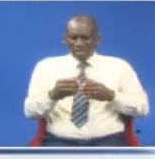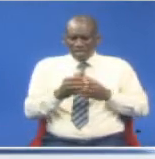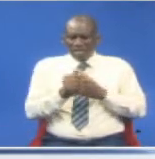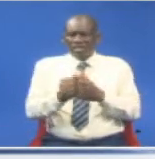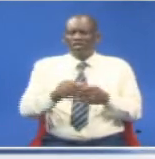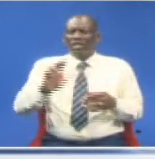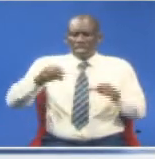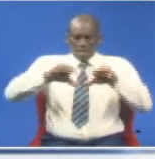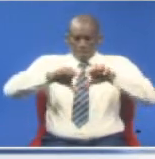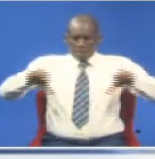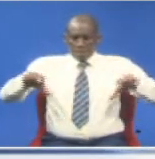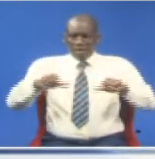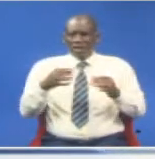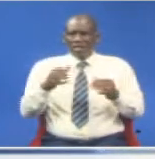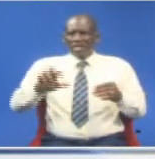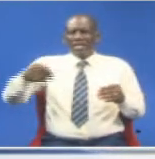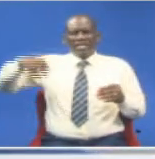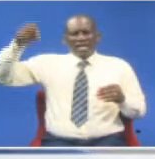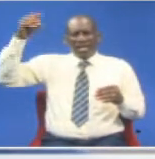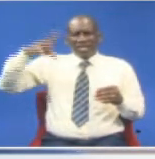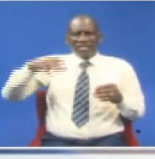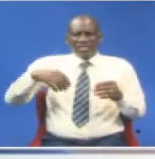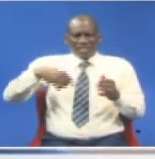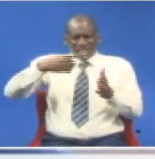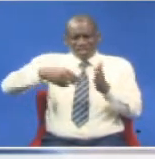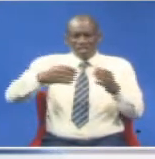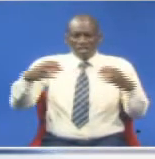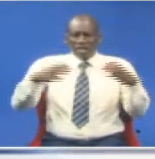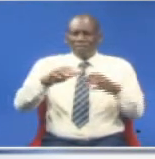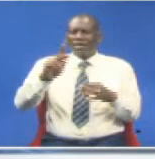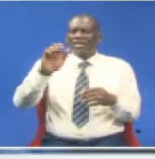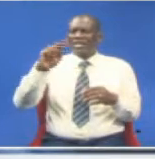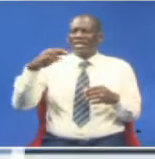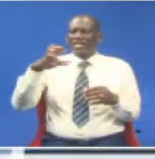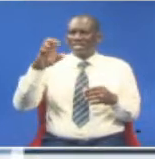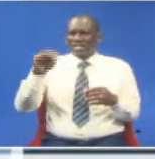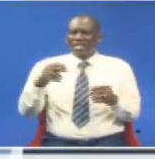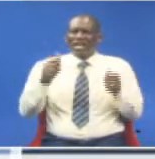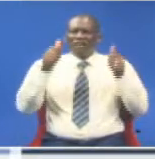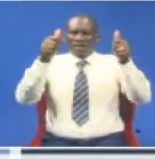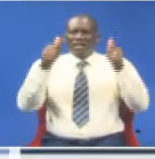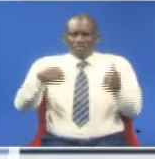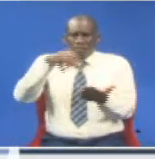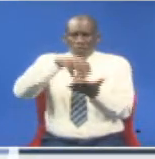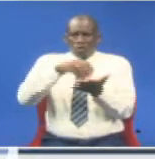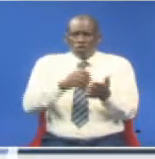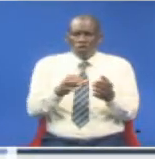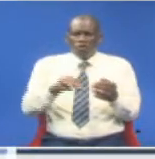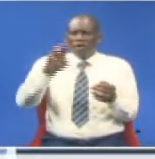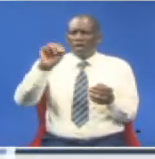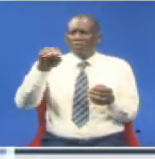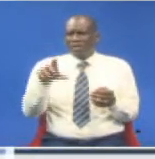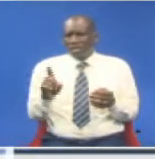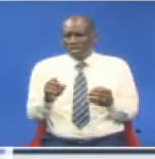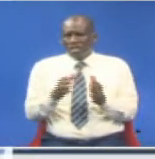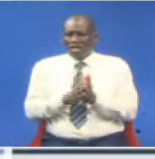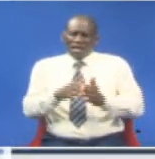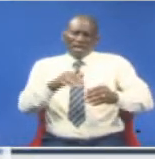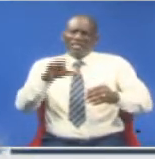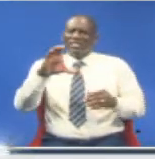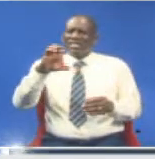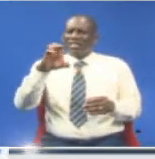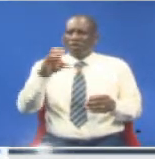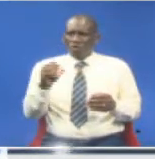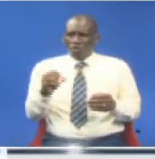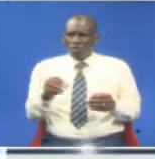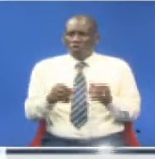This comes at a time when Kenya Electricity Generating Company, KenGen, has advertised the position of Managing Director and Chief Executive